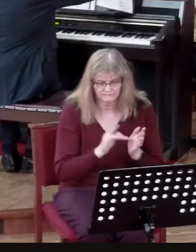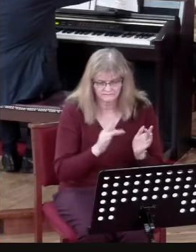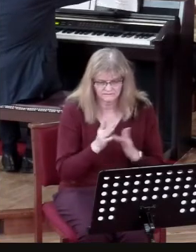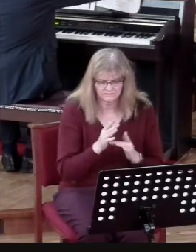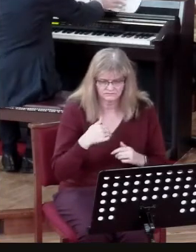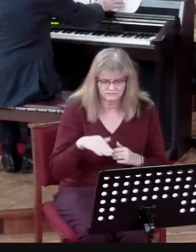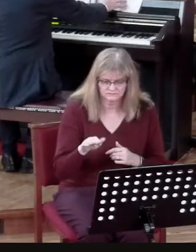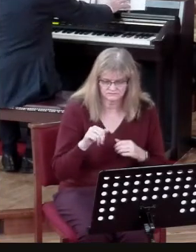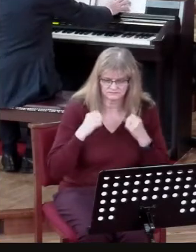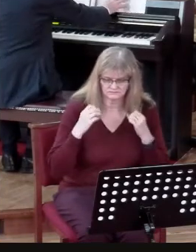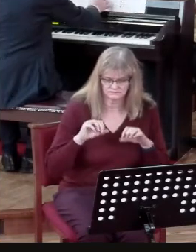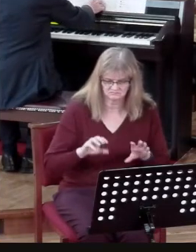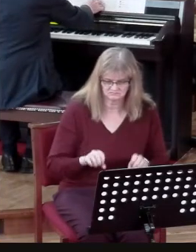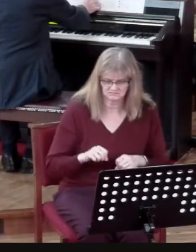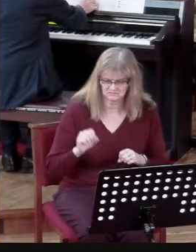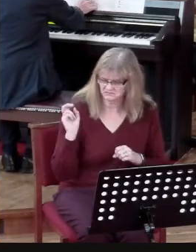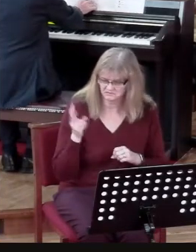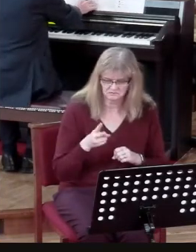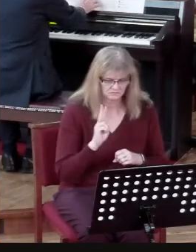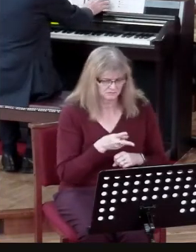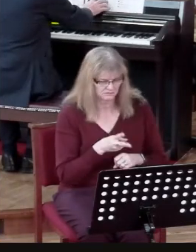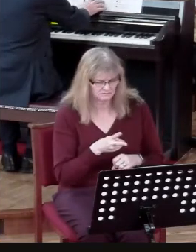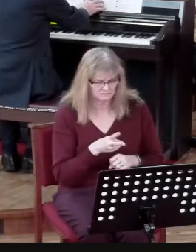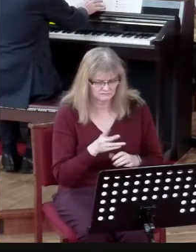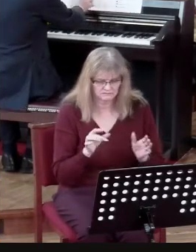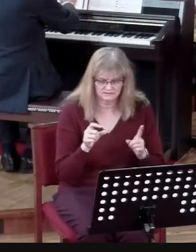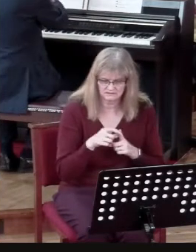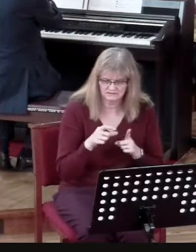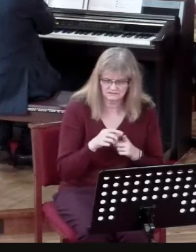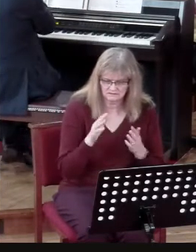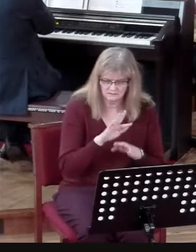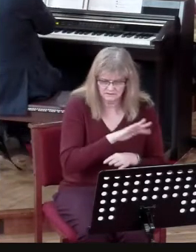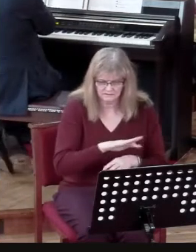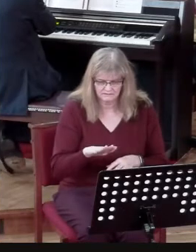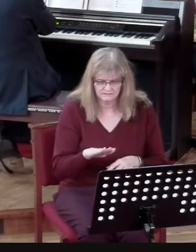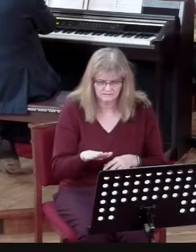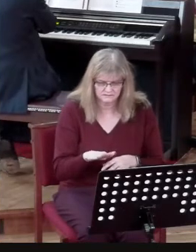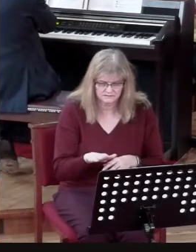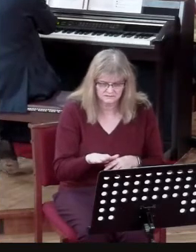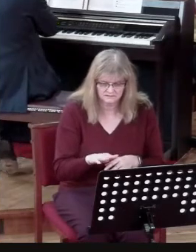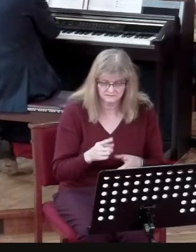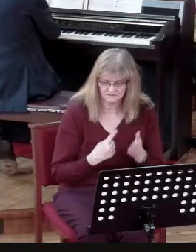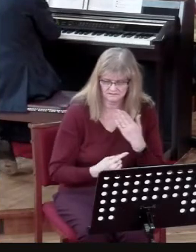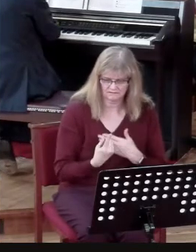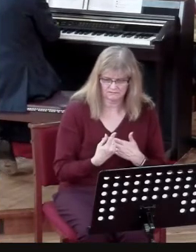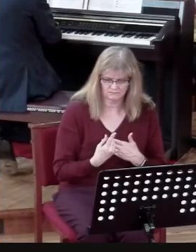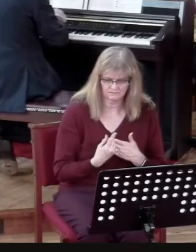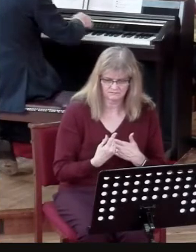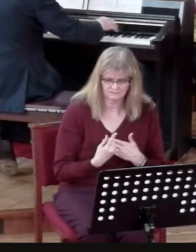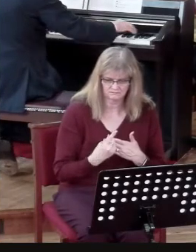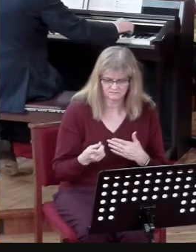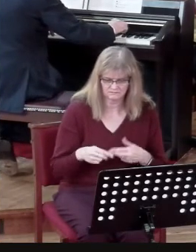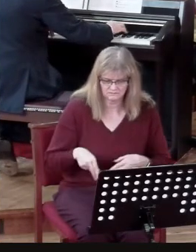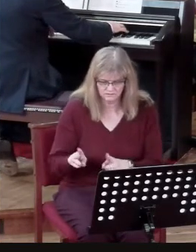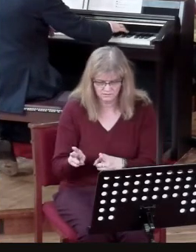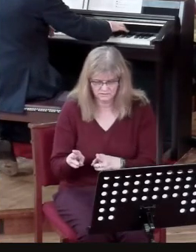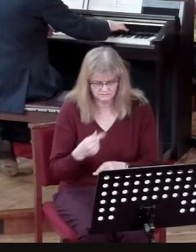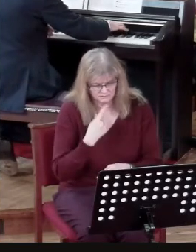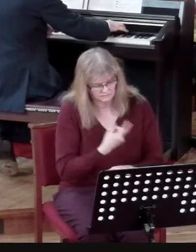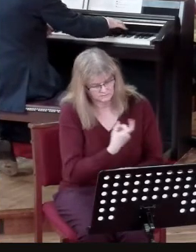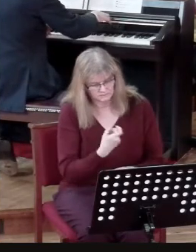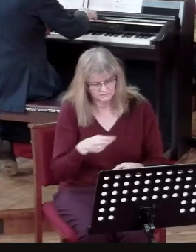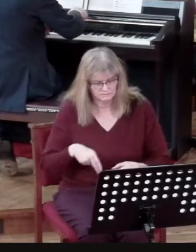Sea of Galilee, it happened this way. Simon Peter, Thomas, also known as Didymus, Nathanael from Cana in